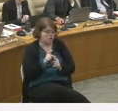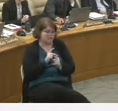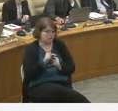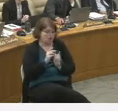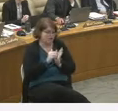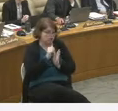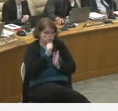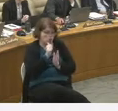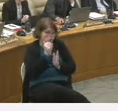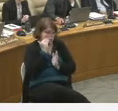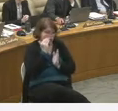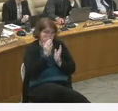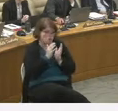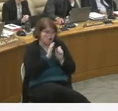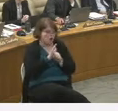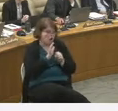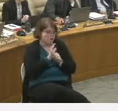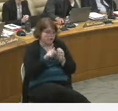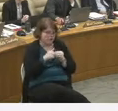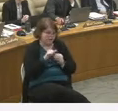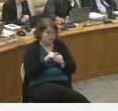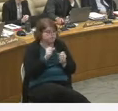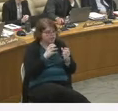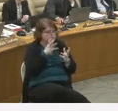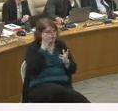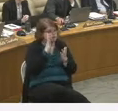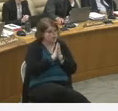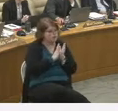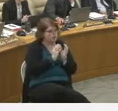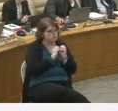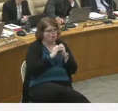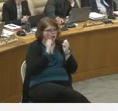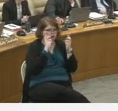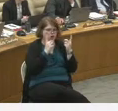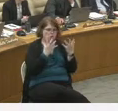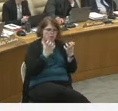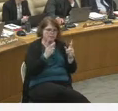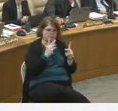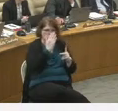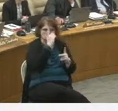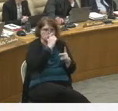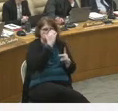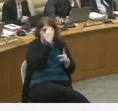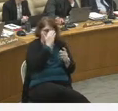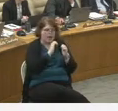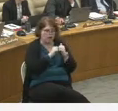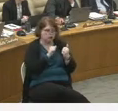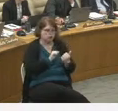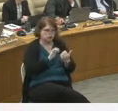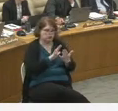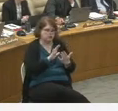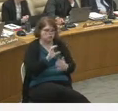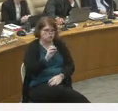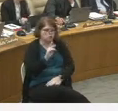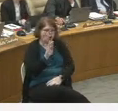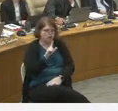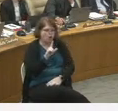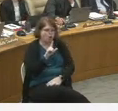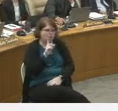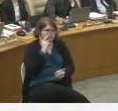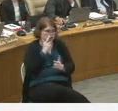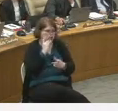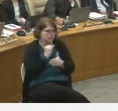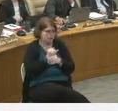know enough about it many parents are becoming very well educated and want people who know how to address cortical Vision impairment so we have two